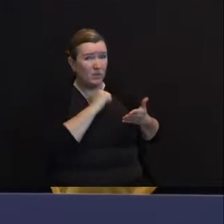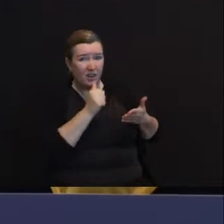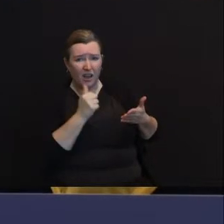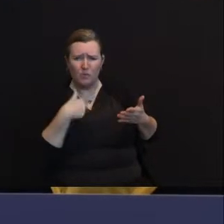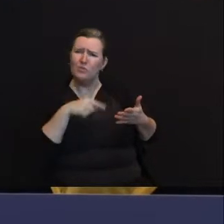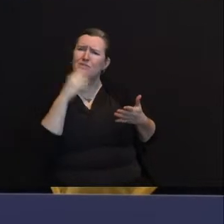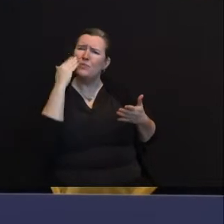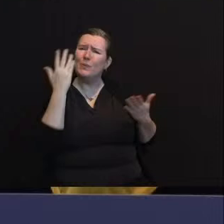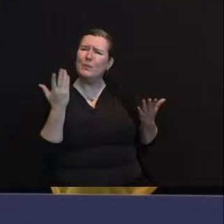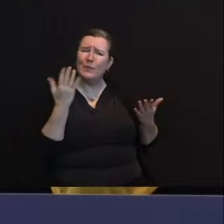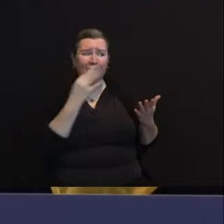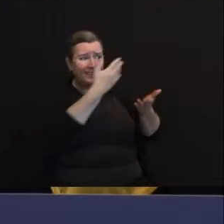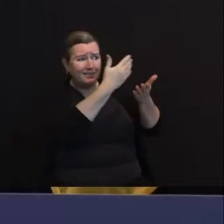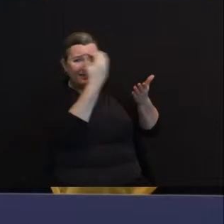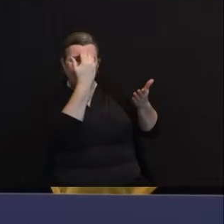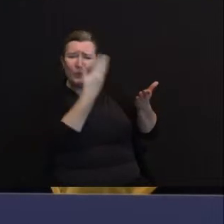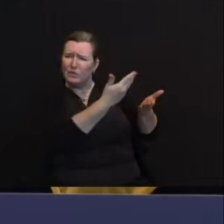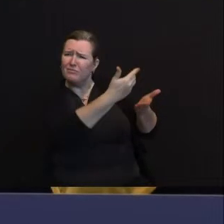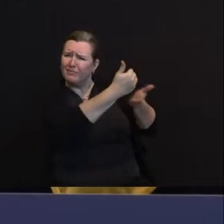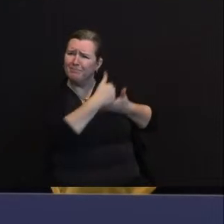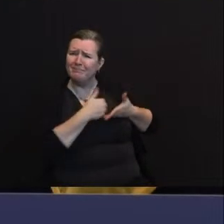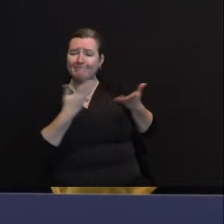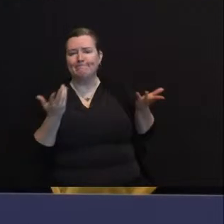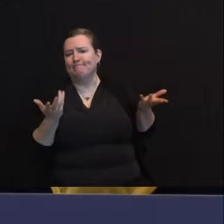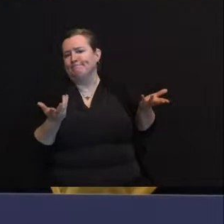I sort of see this through opposing